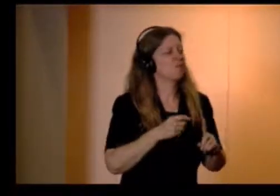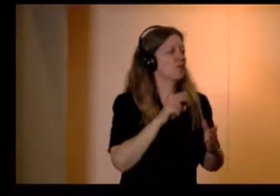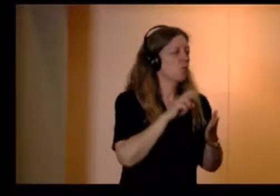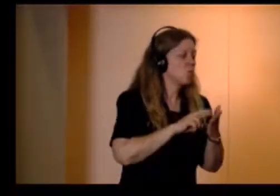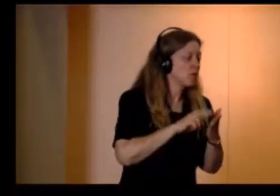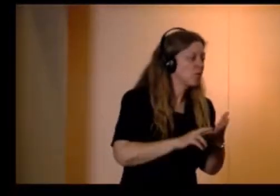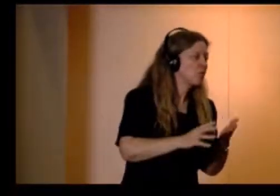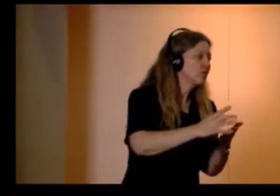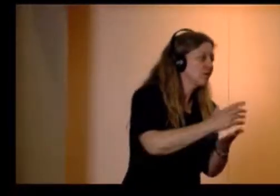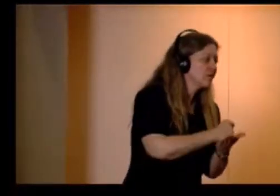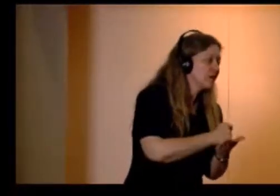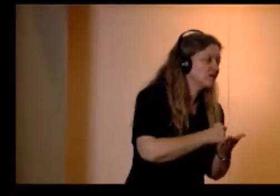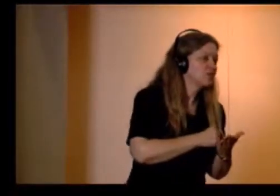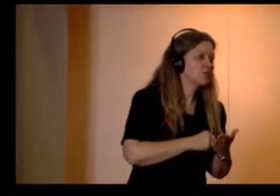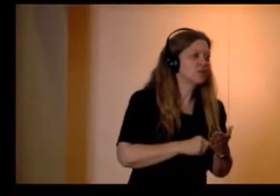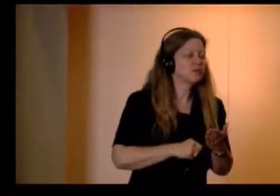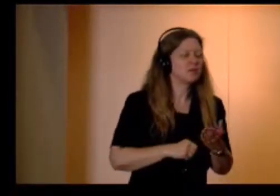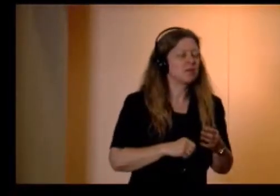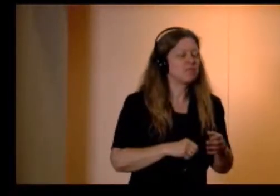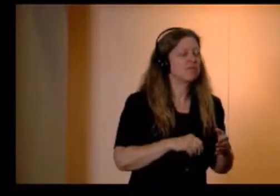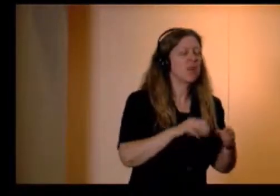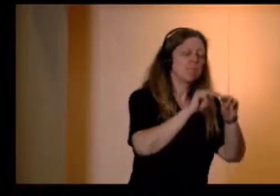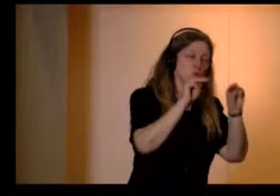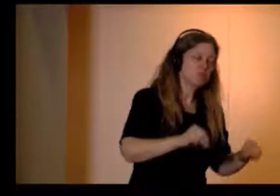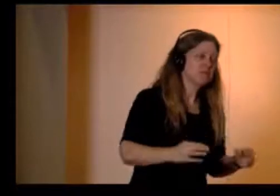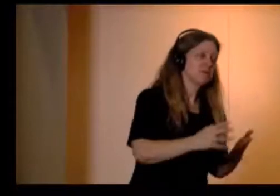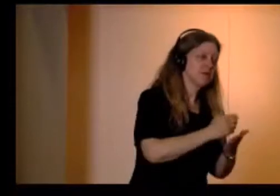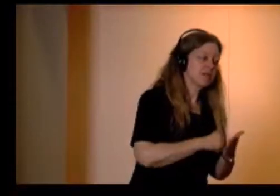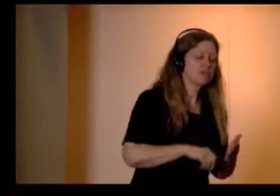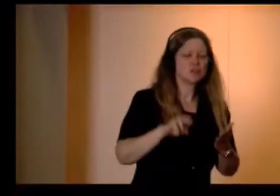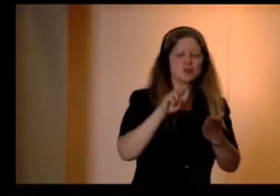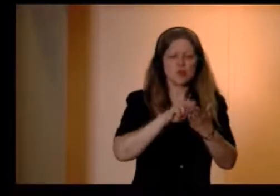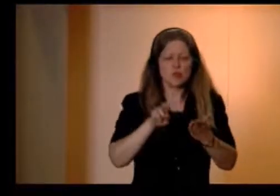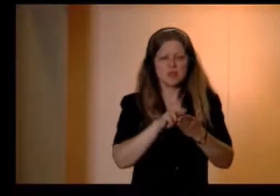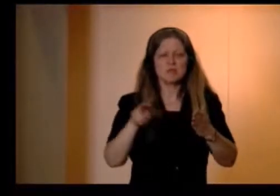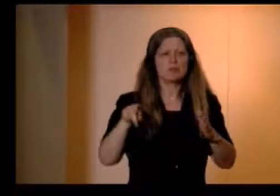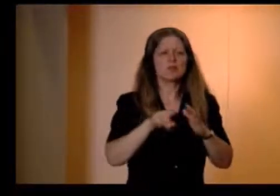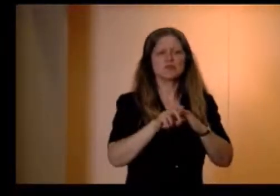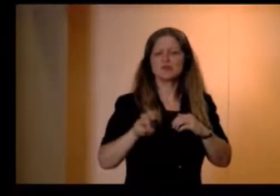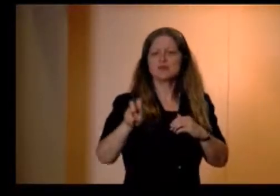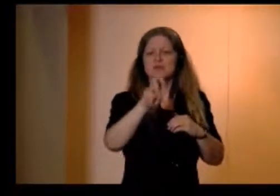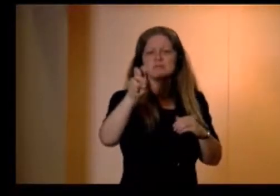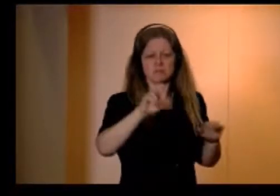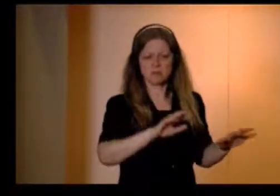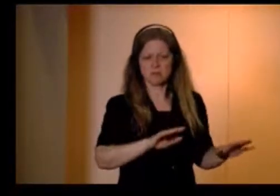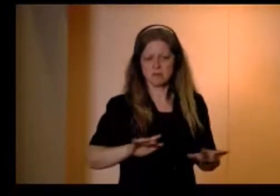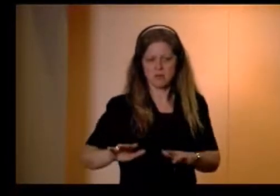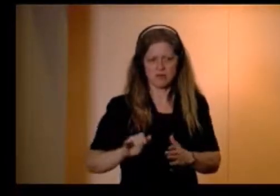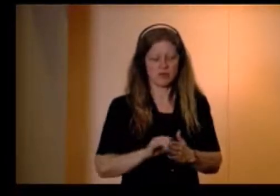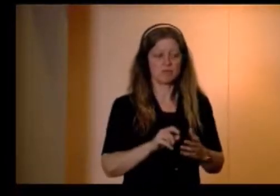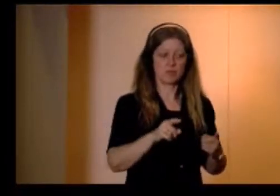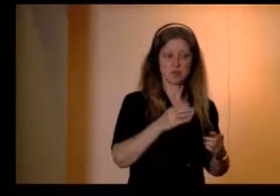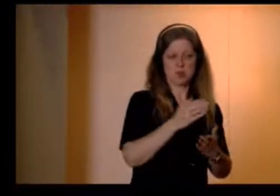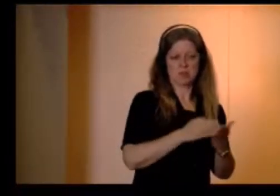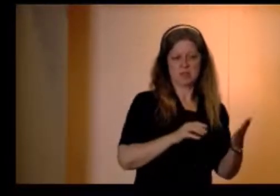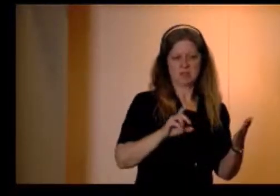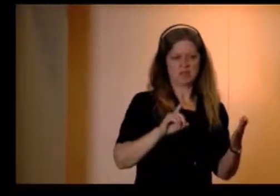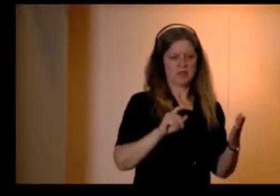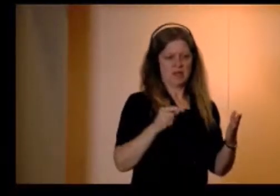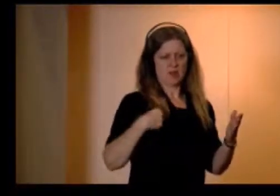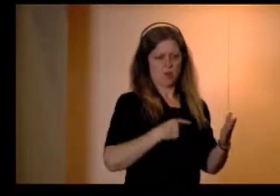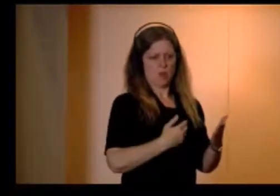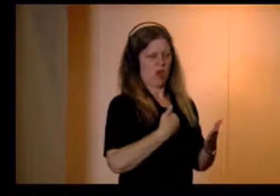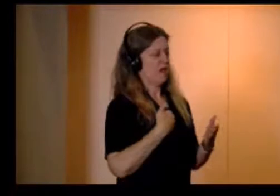expeditions, etc. And so here's just a list of some of the data that we encounter at the Smithsonian. We have images from mass digitization and